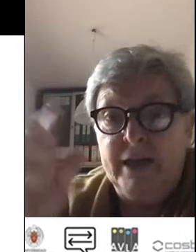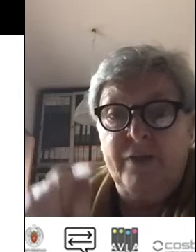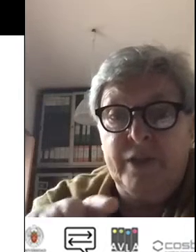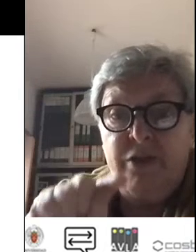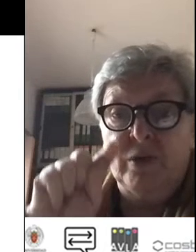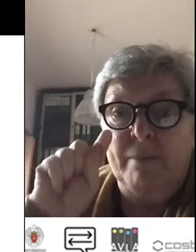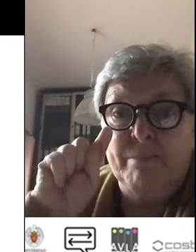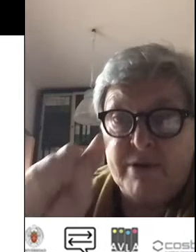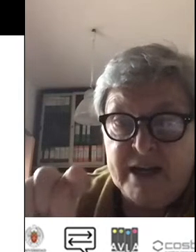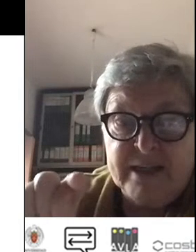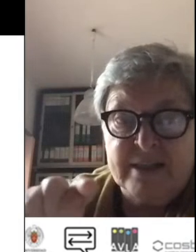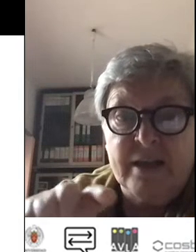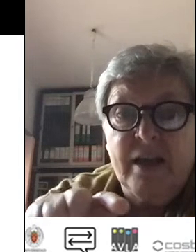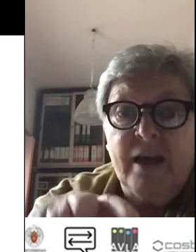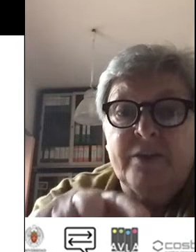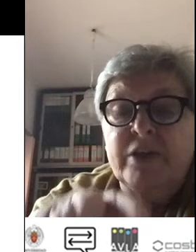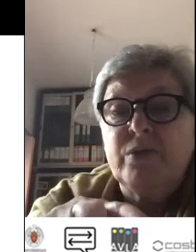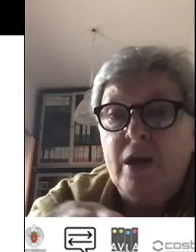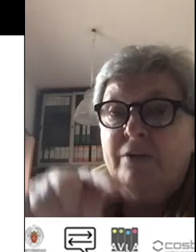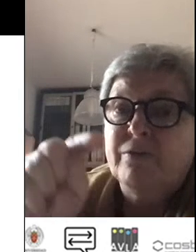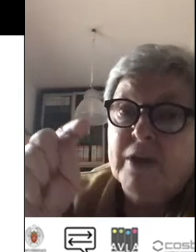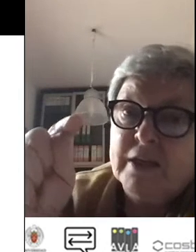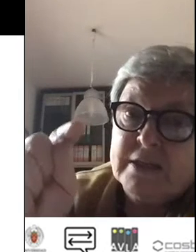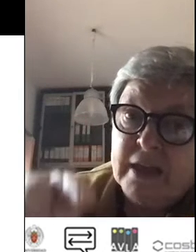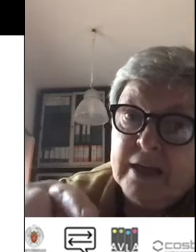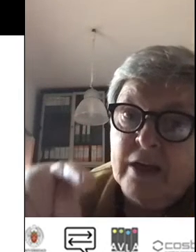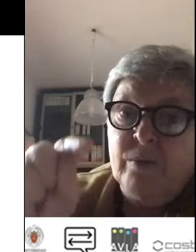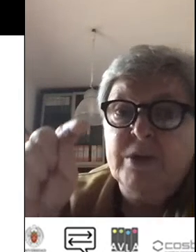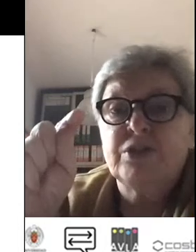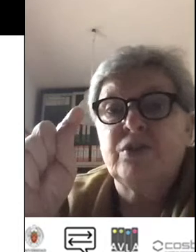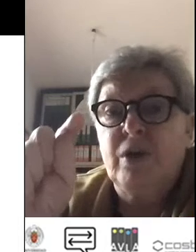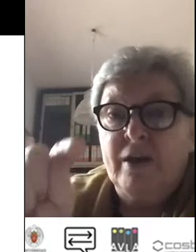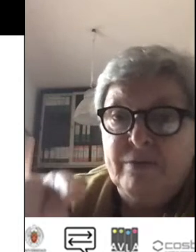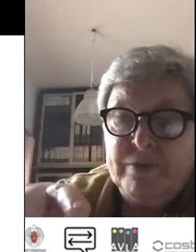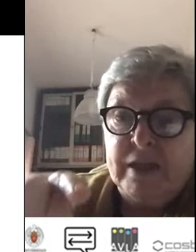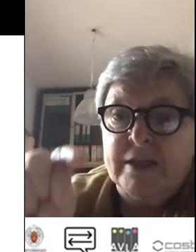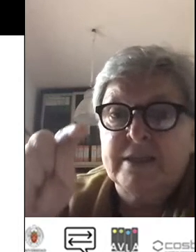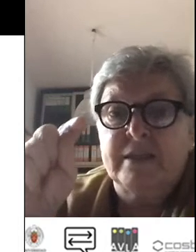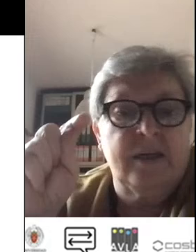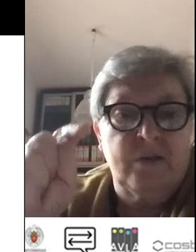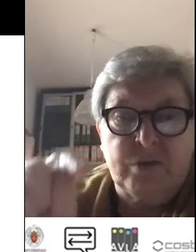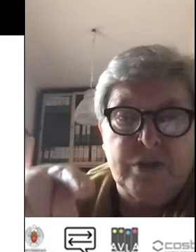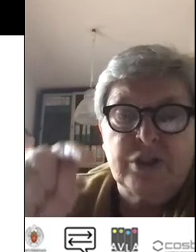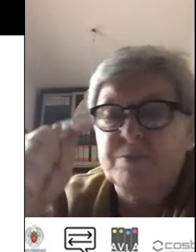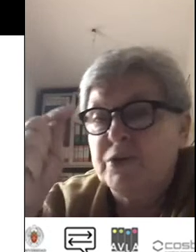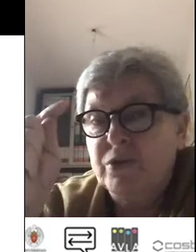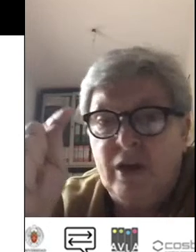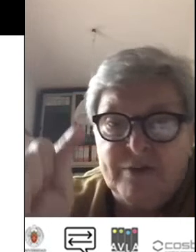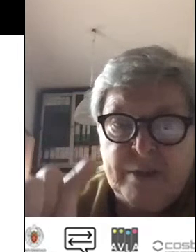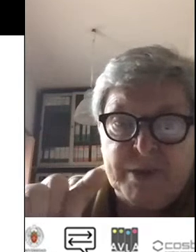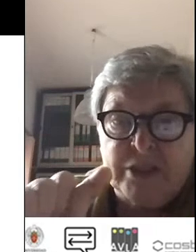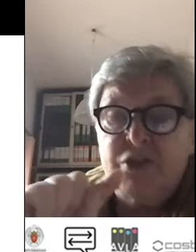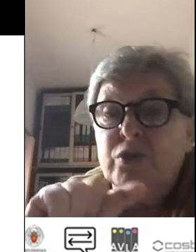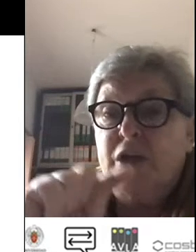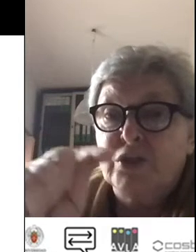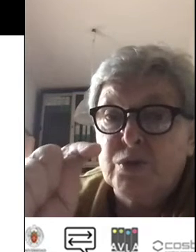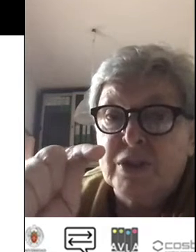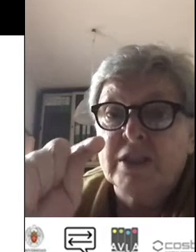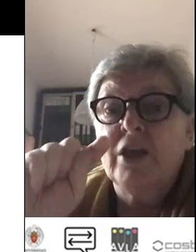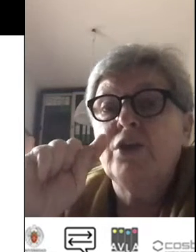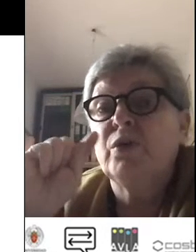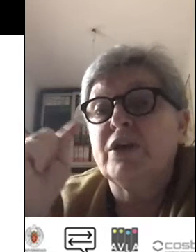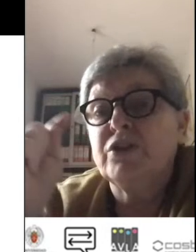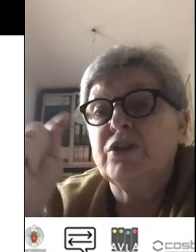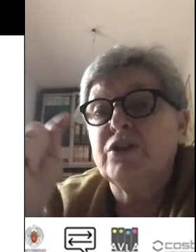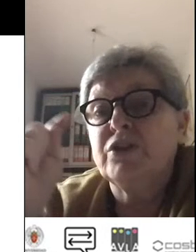online and then you can press and then you have sign language, you have audio description, you have subtitles, so you can